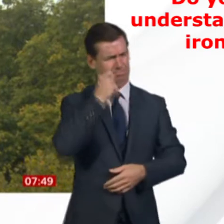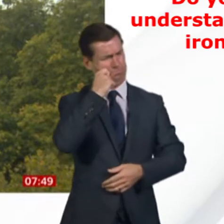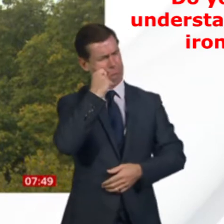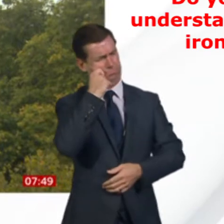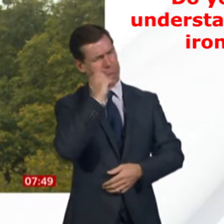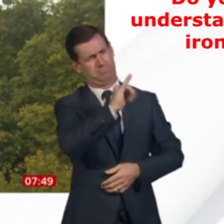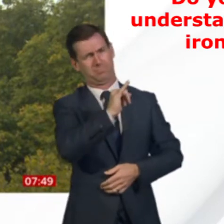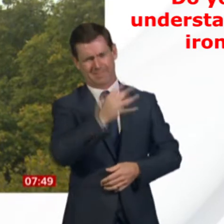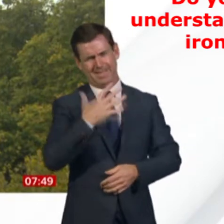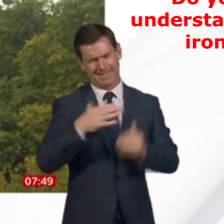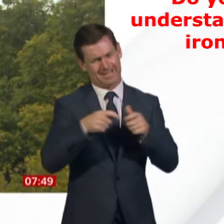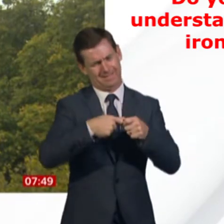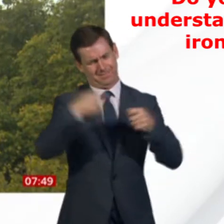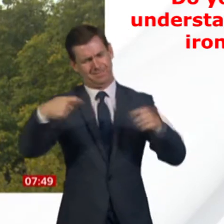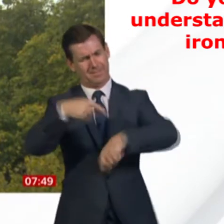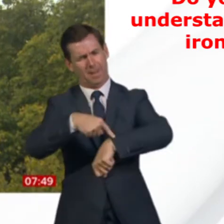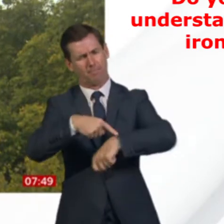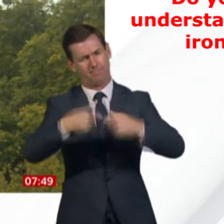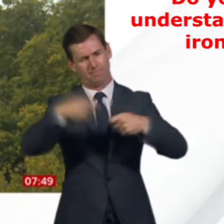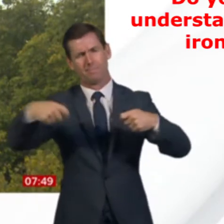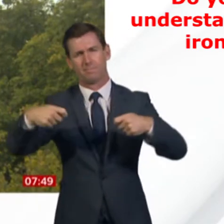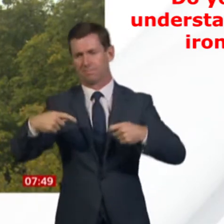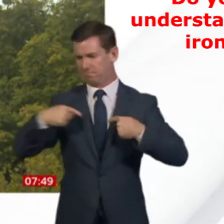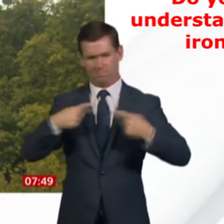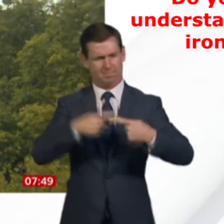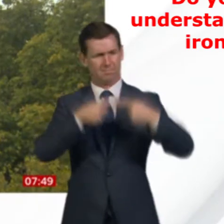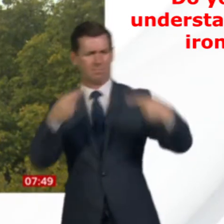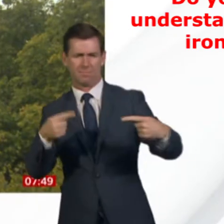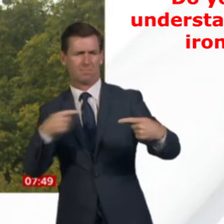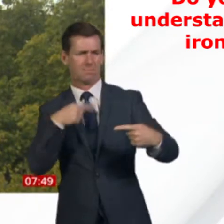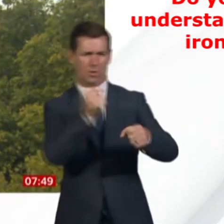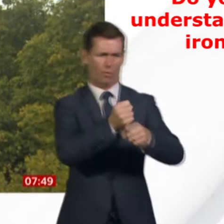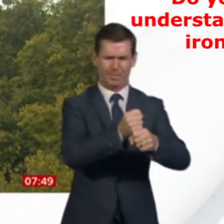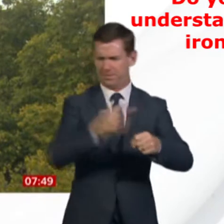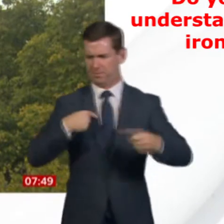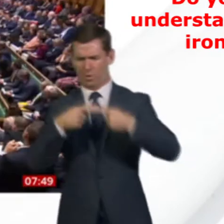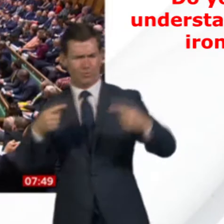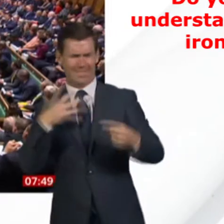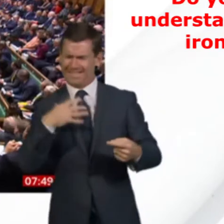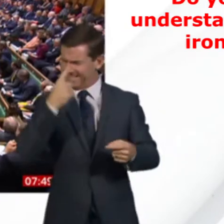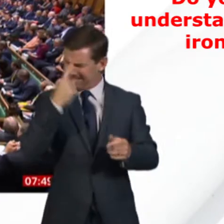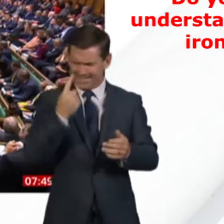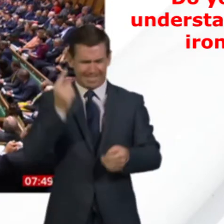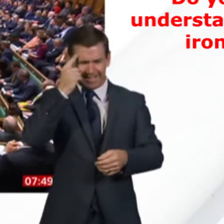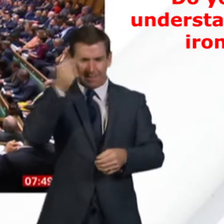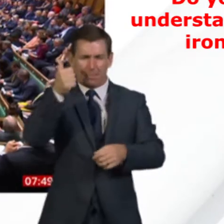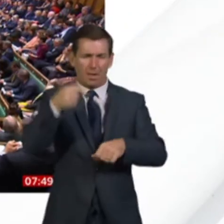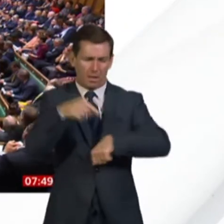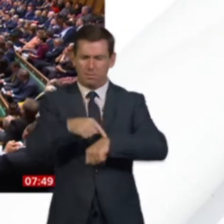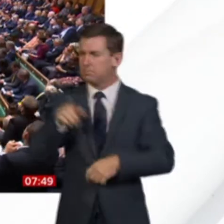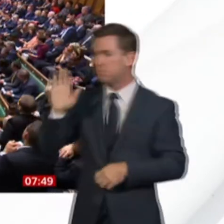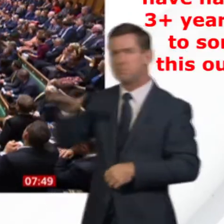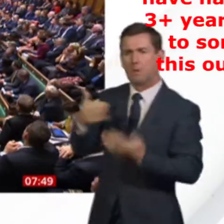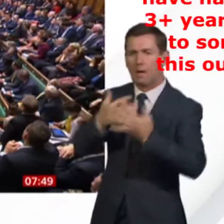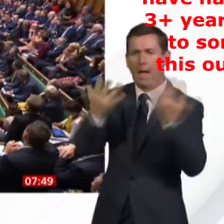A bit of further time is needed to be agreed between the opposition and the government to look at this properly and deal with it in a sensible way. How many days do you need, do you think, to debate